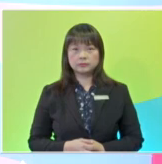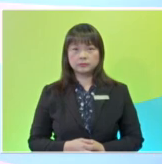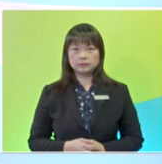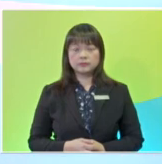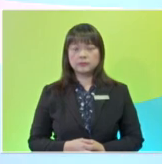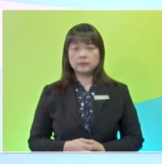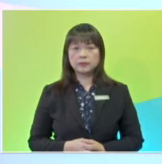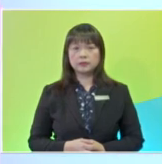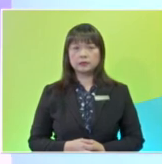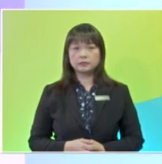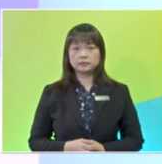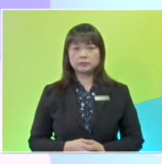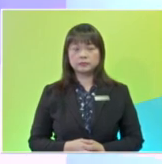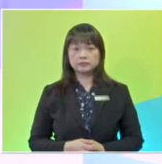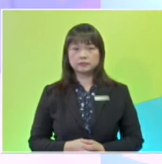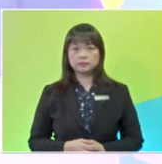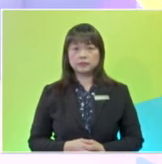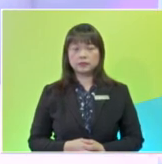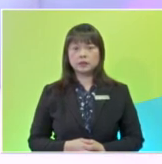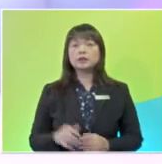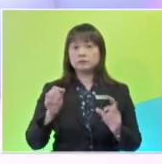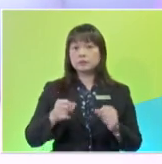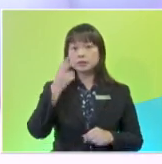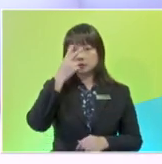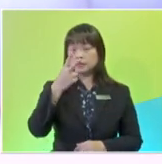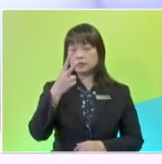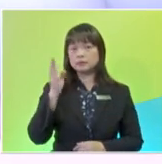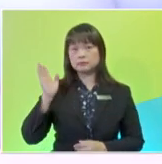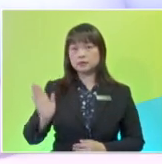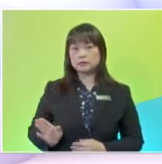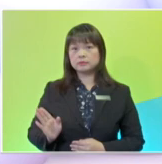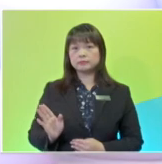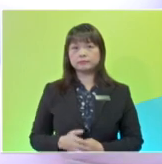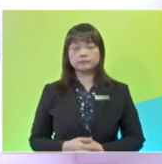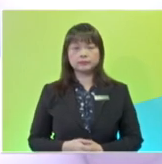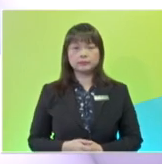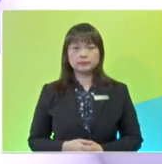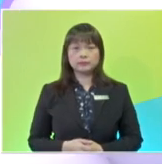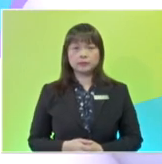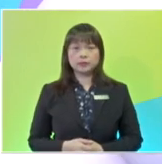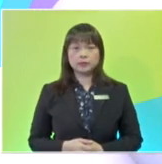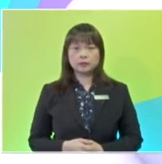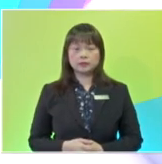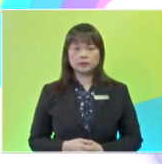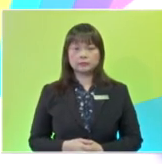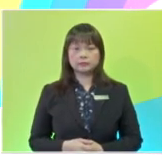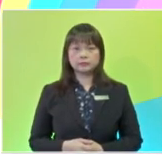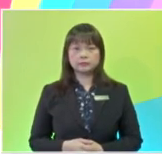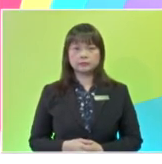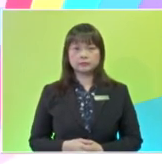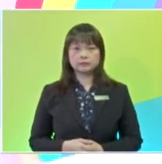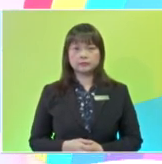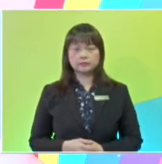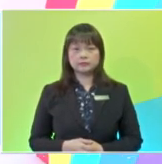anything. Yeah, you so can see a lot of sugar yeah, particles the sugar is there, yeah. Right? But for this, it is much